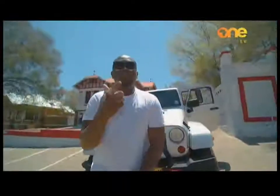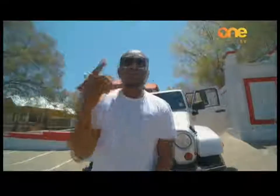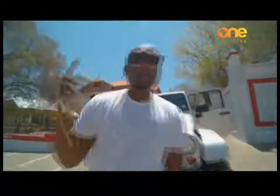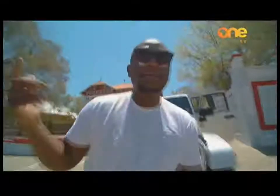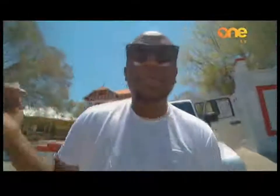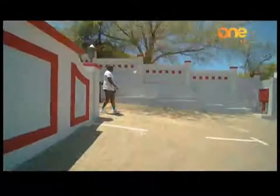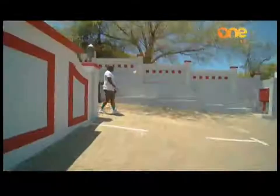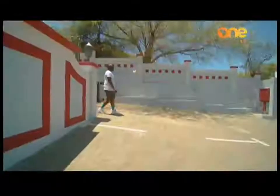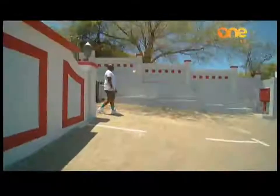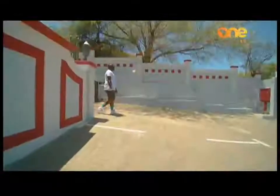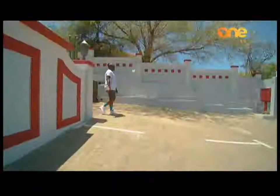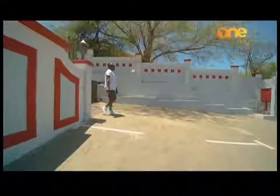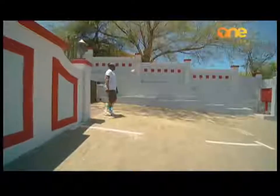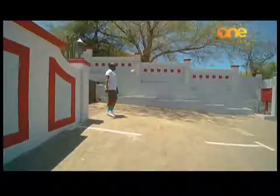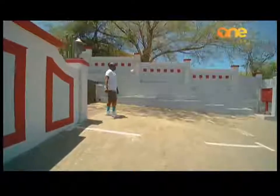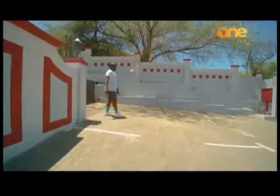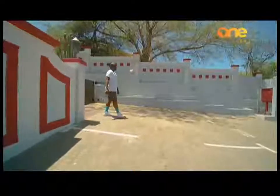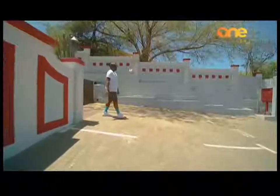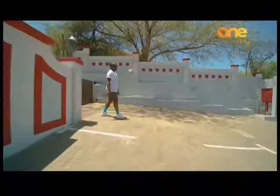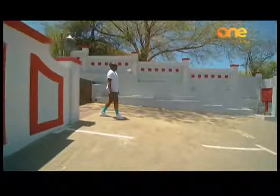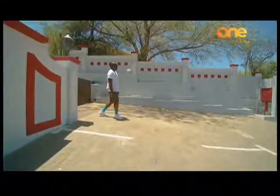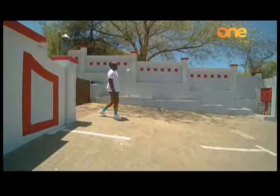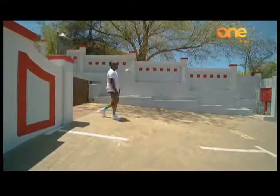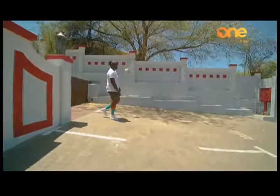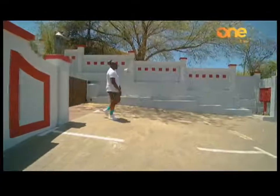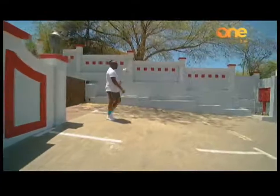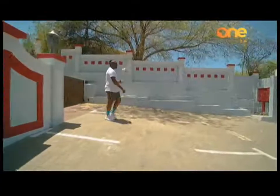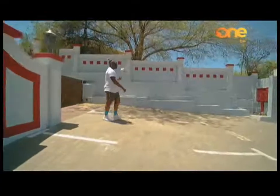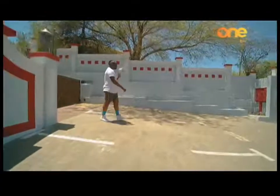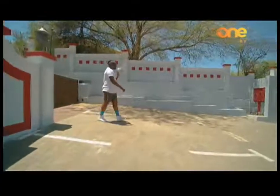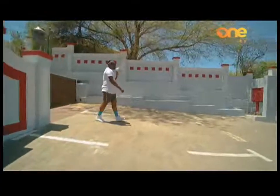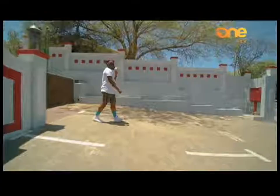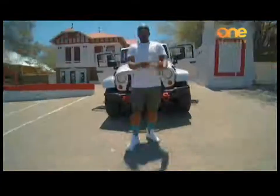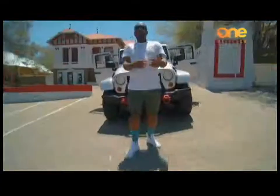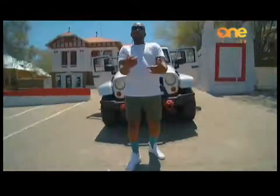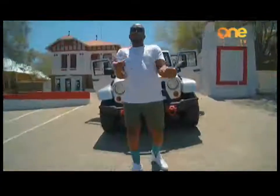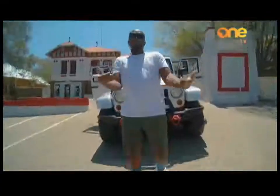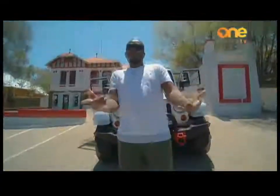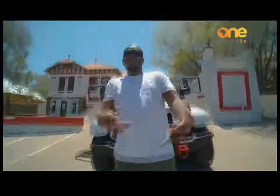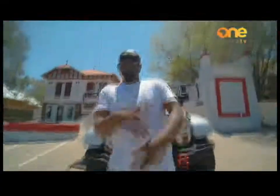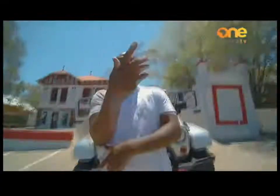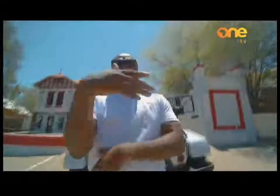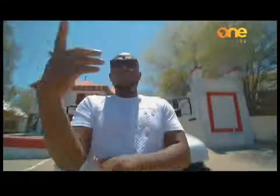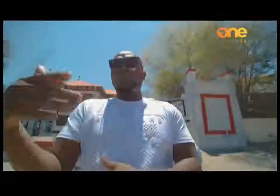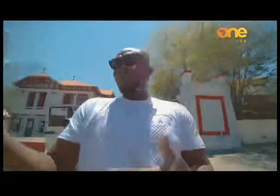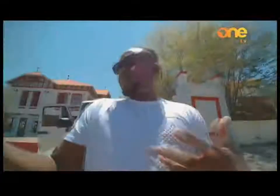and sugar mommy, on no anger. Sugar mommy,